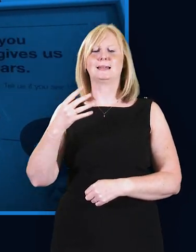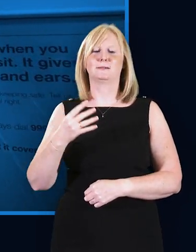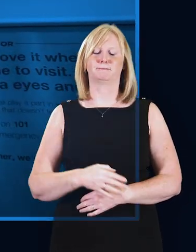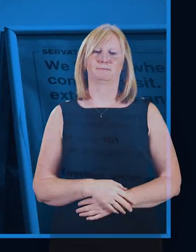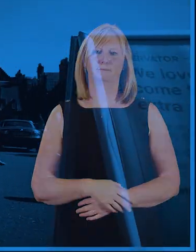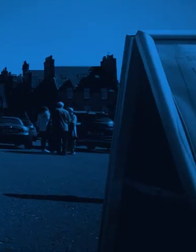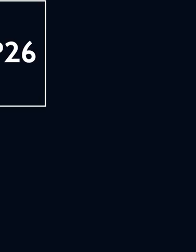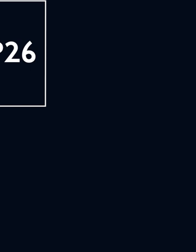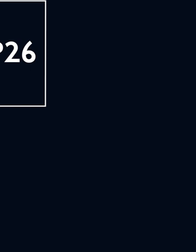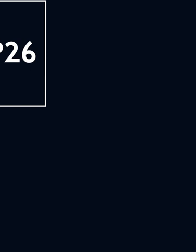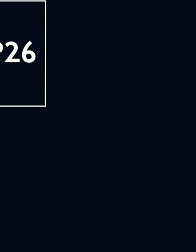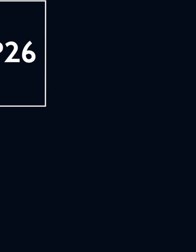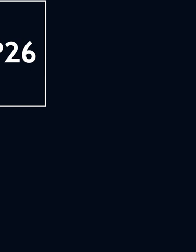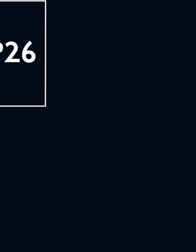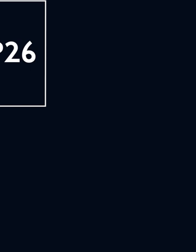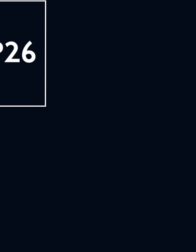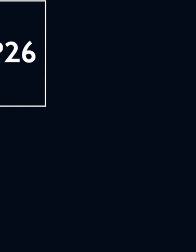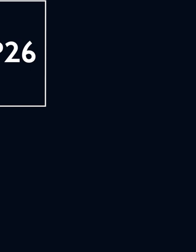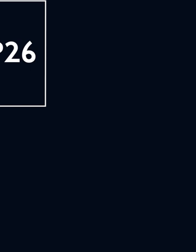realistic. Do suchesperated officer? you such a in back It's please You gotta good way place of Thank It's the next place. to to to Thank Thank It's Thank